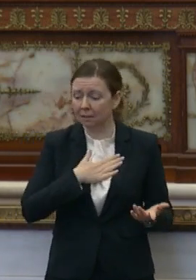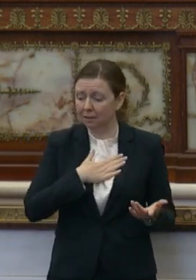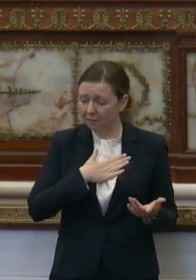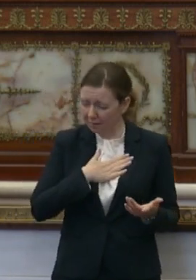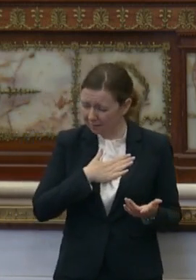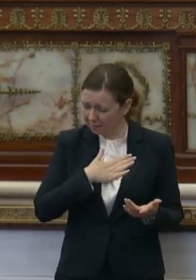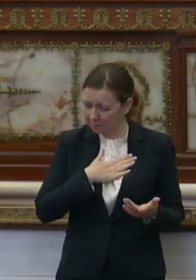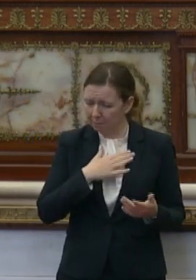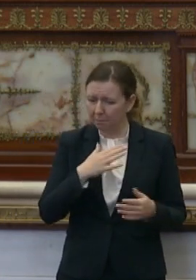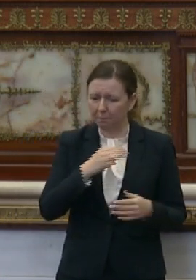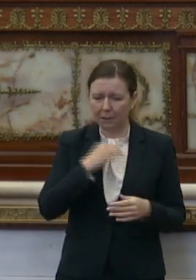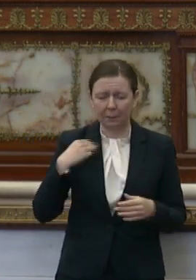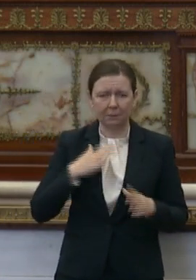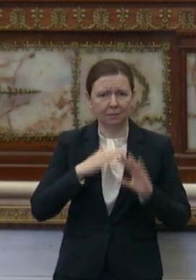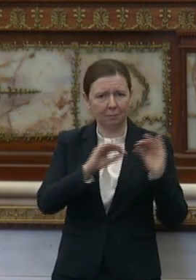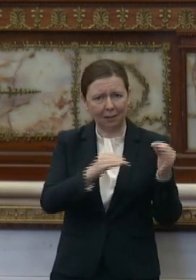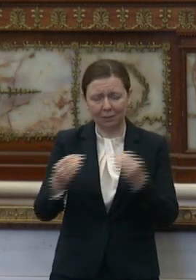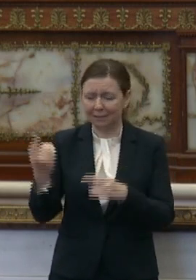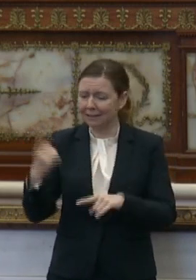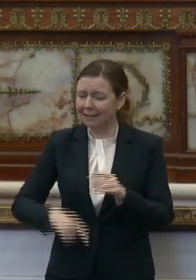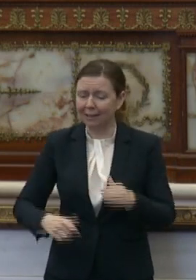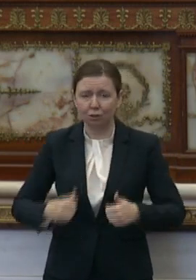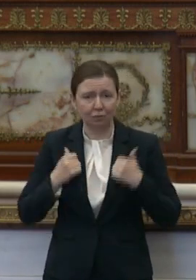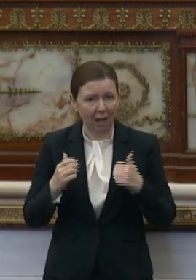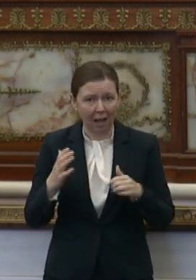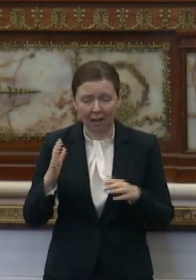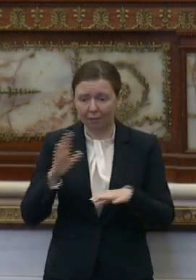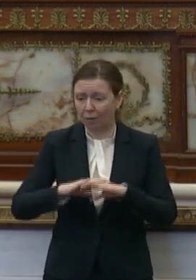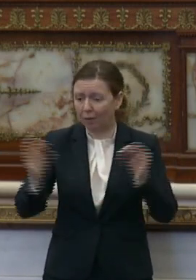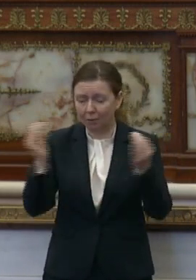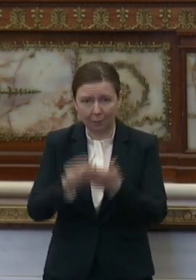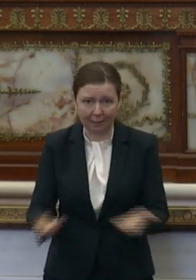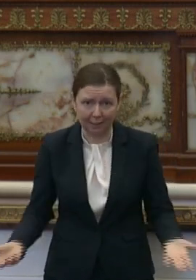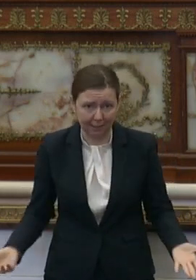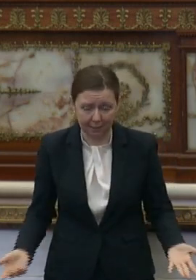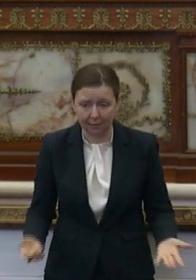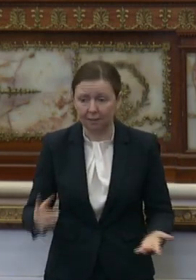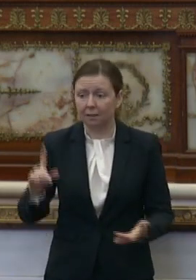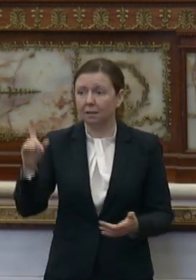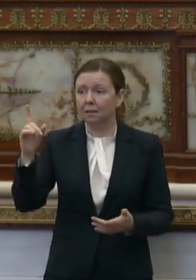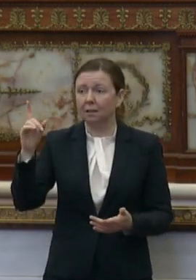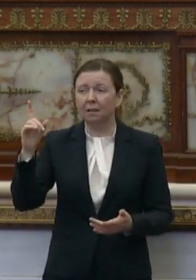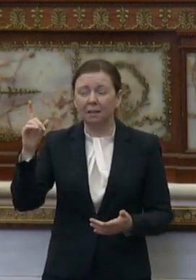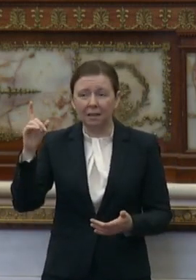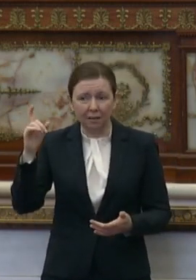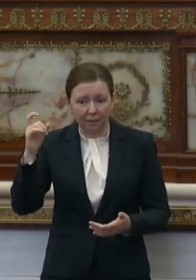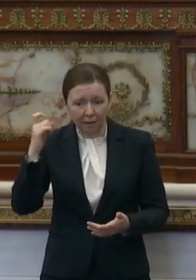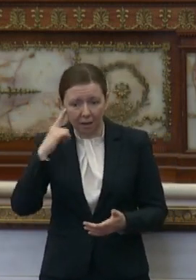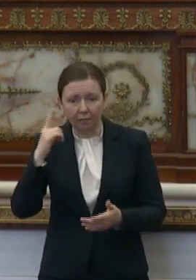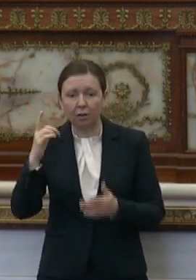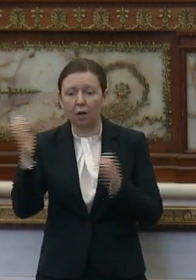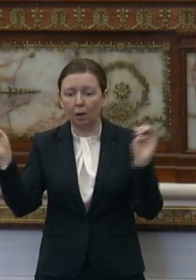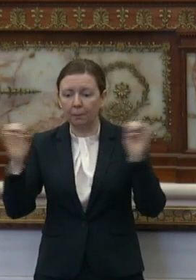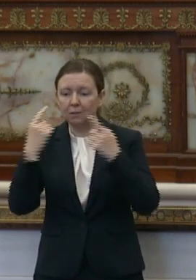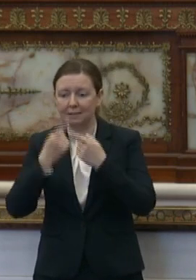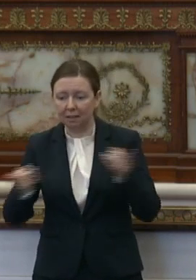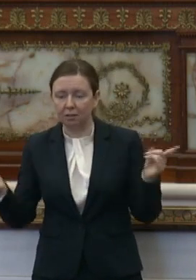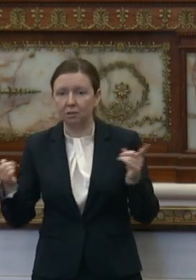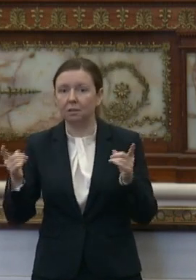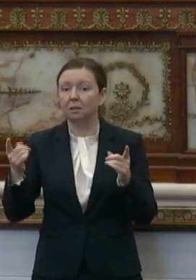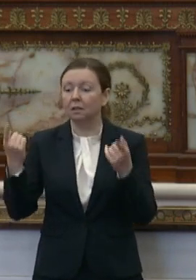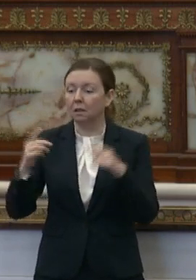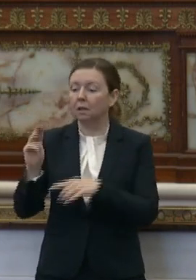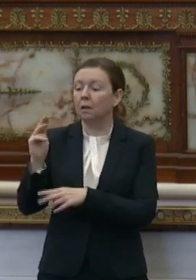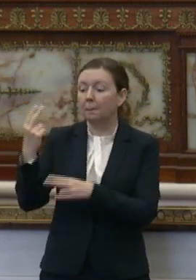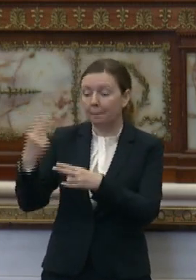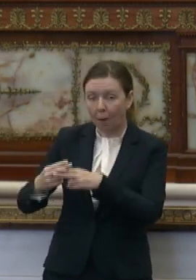my members of my organization cannot survive on this. The governor's emergency declaration wasn't declared until